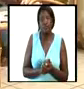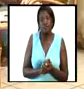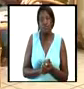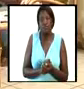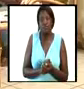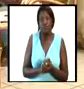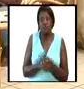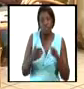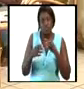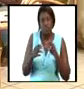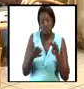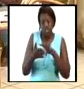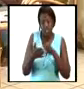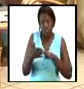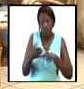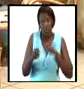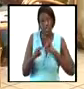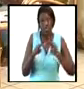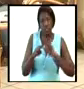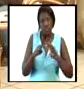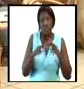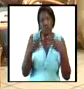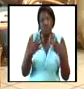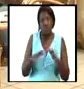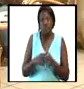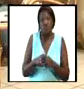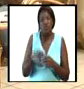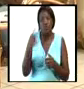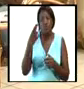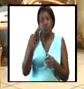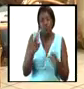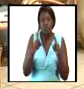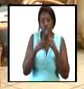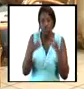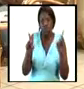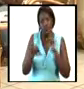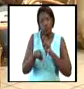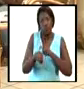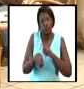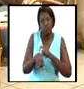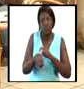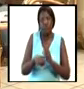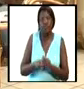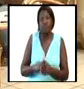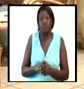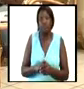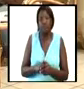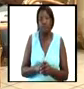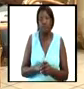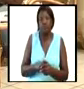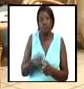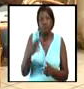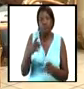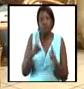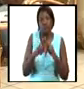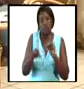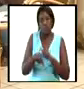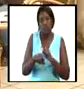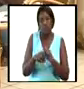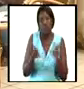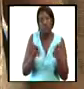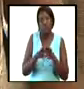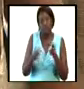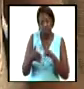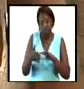you read briefly through the passage, but, okay, you read briefly through the passage, but don't take a lot of time doing